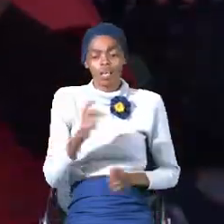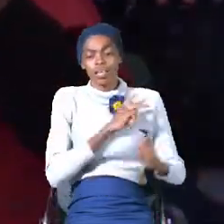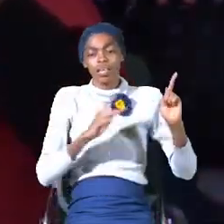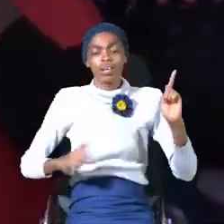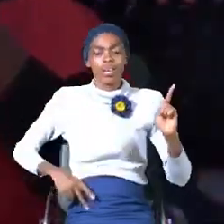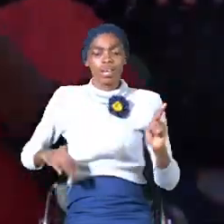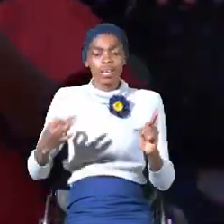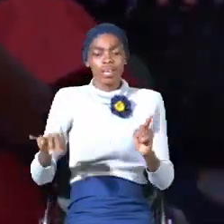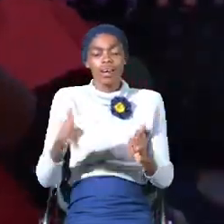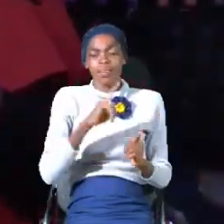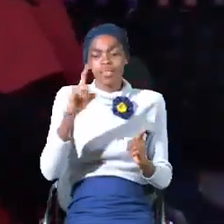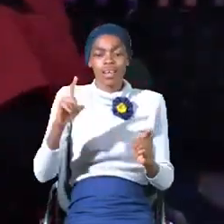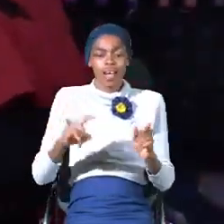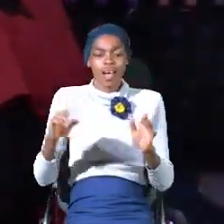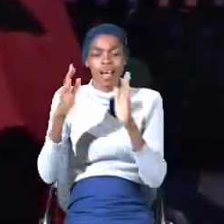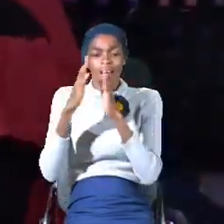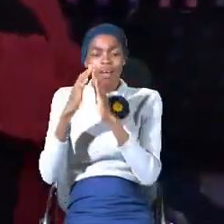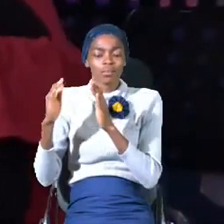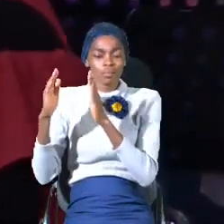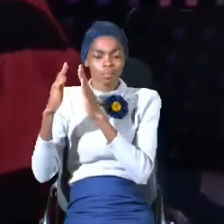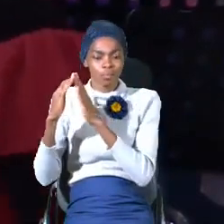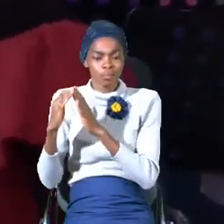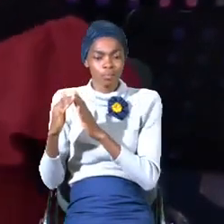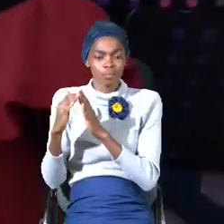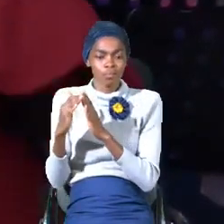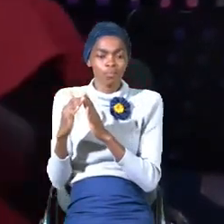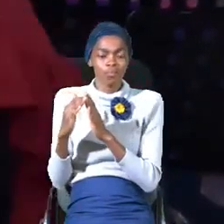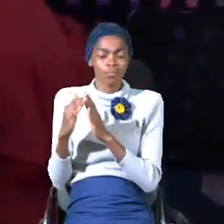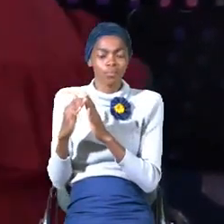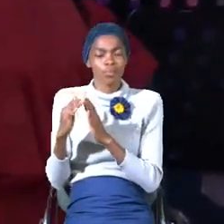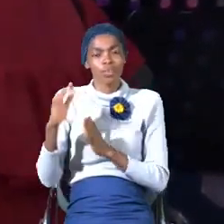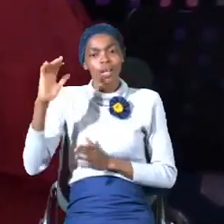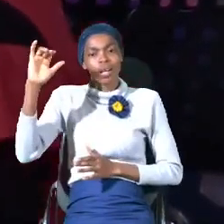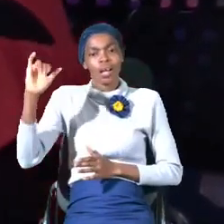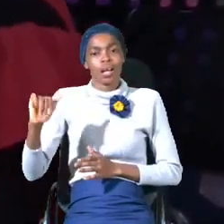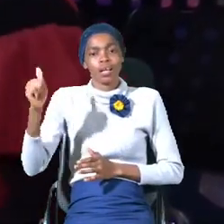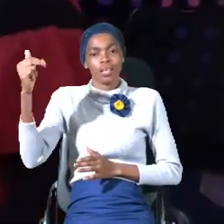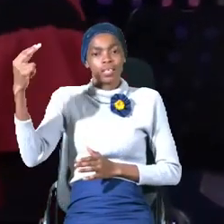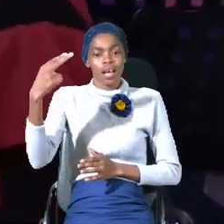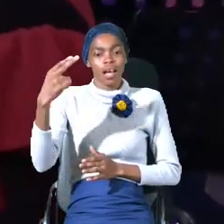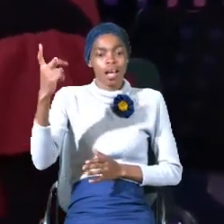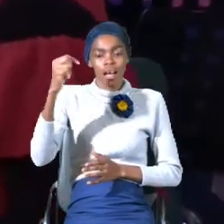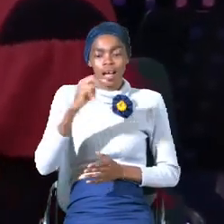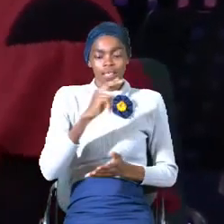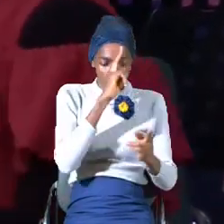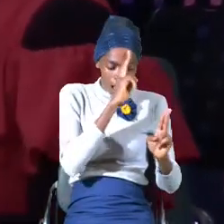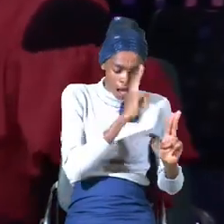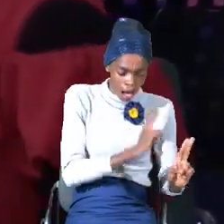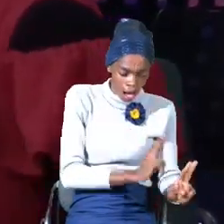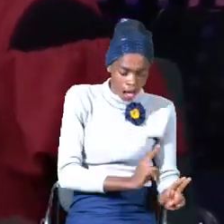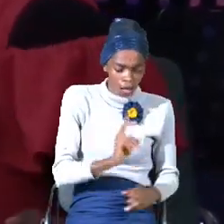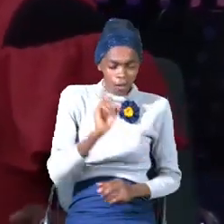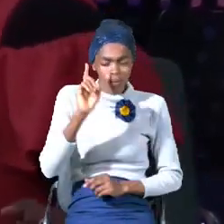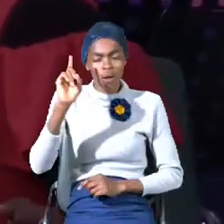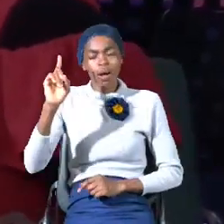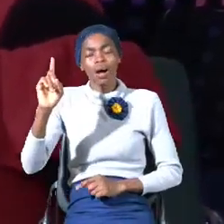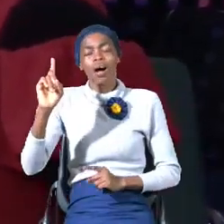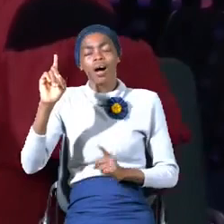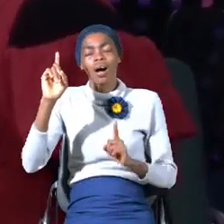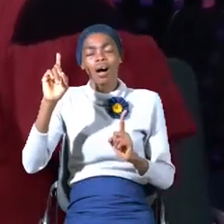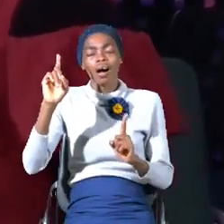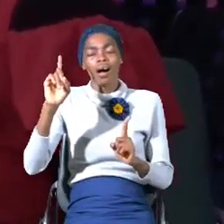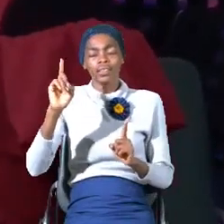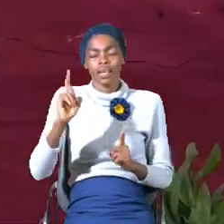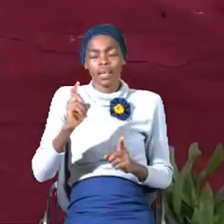Yahweh, the King of Zion. Somebody say, Yah the Hallowed One. Yah the Hallowed